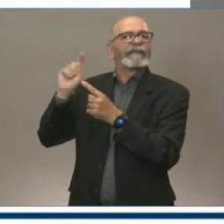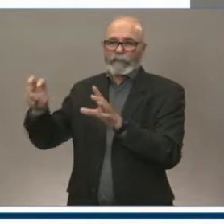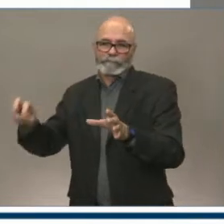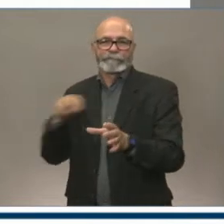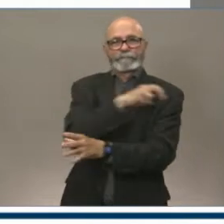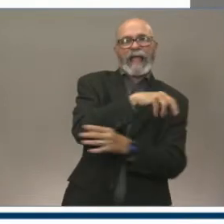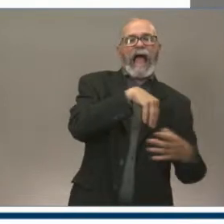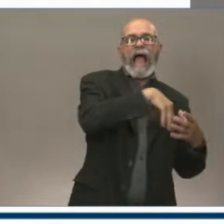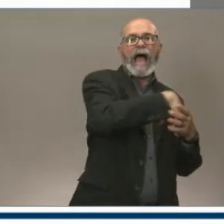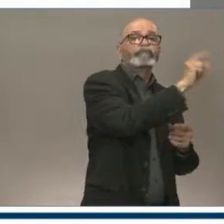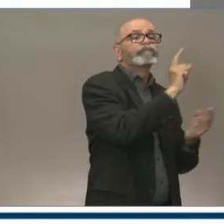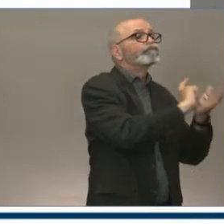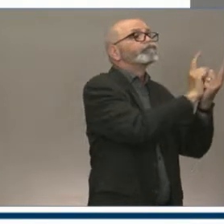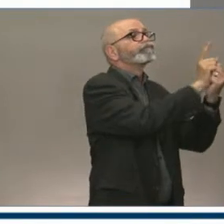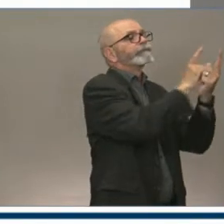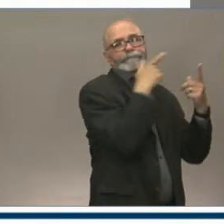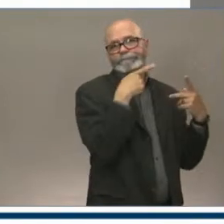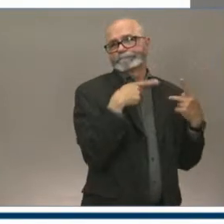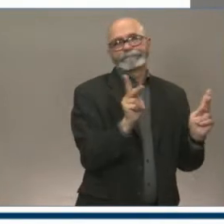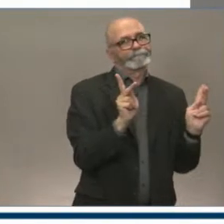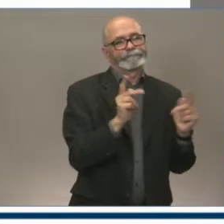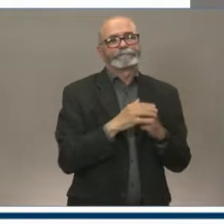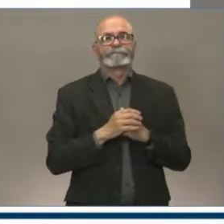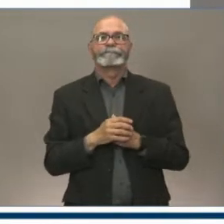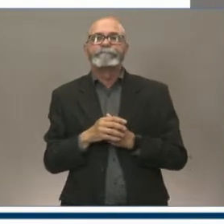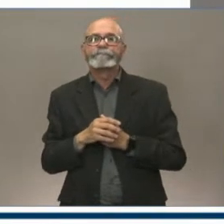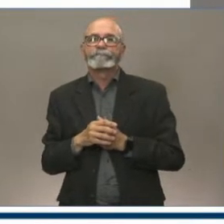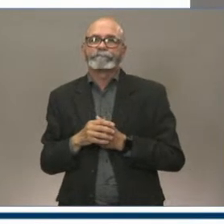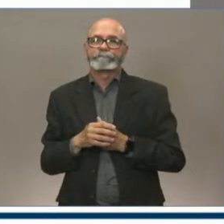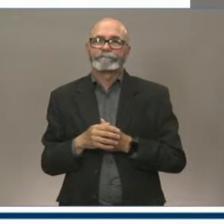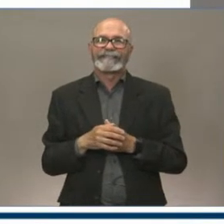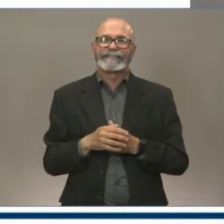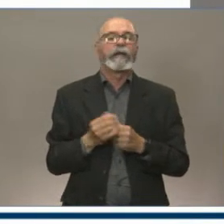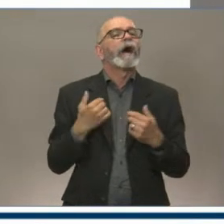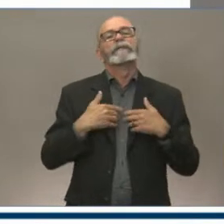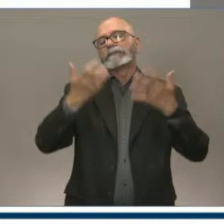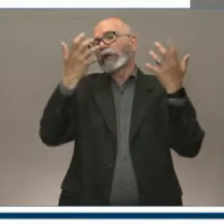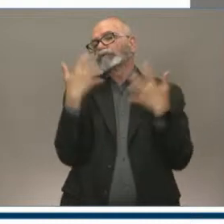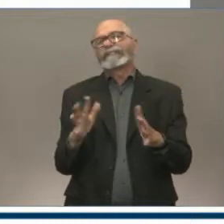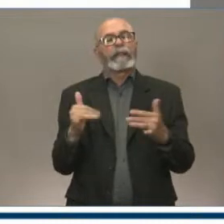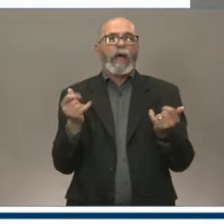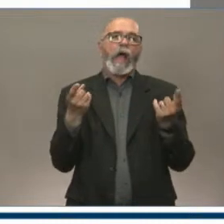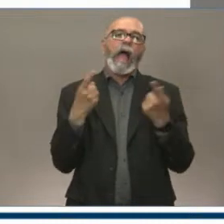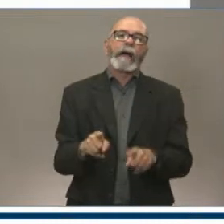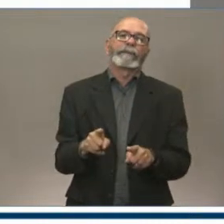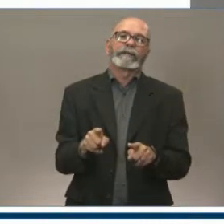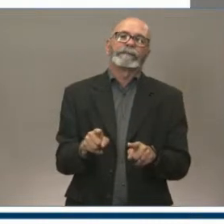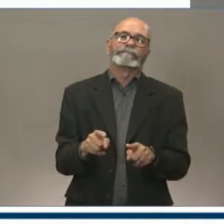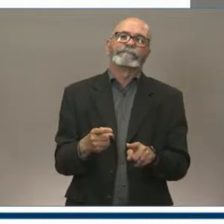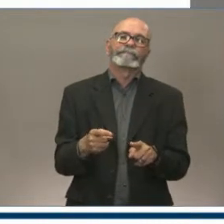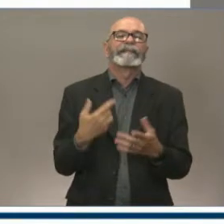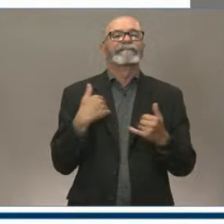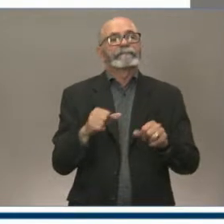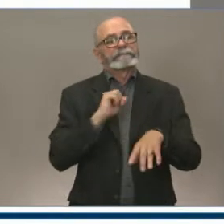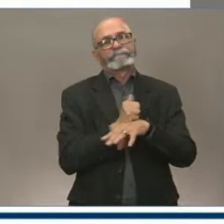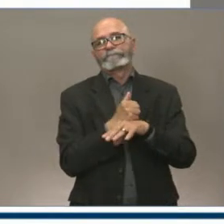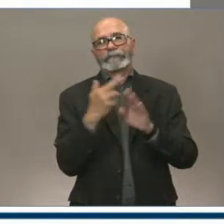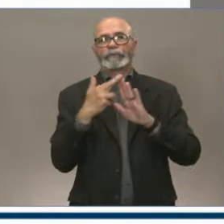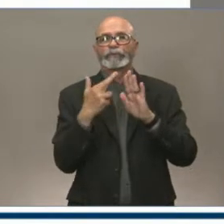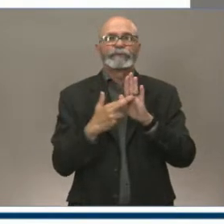period. These restrictions are not what we want, but they are what we need to regain control over the